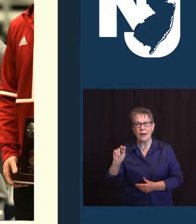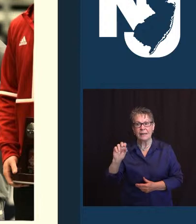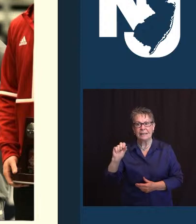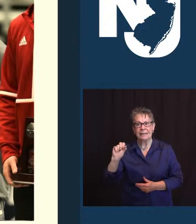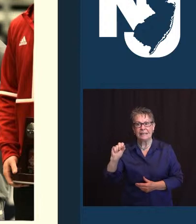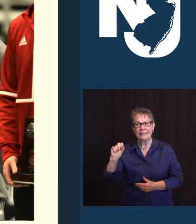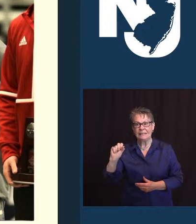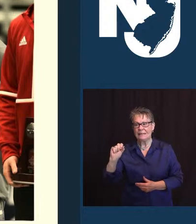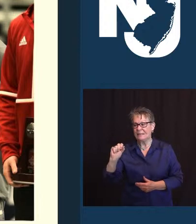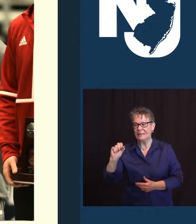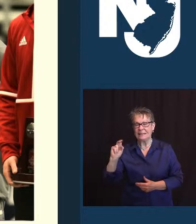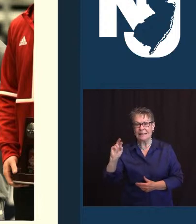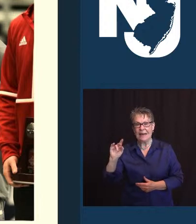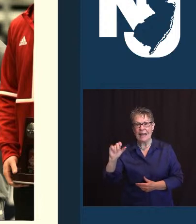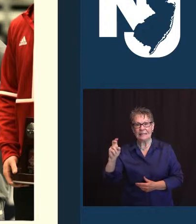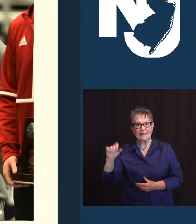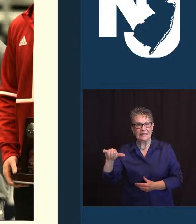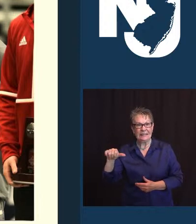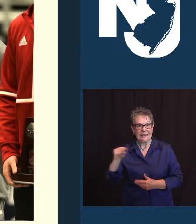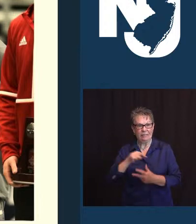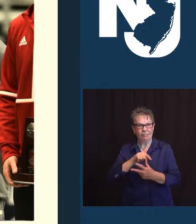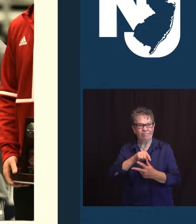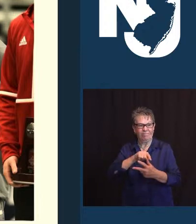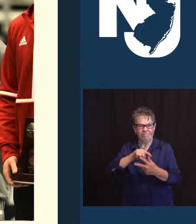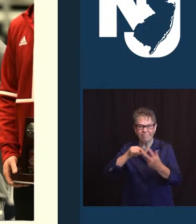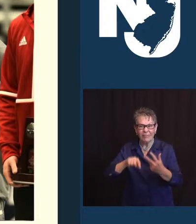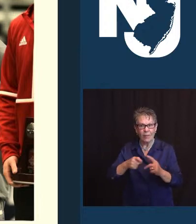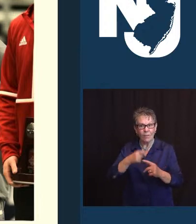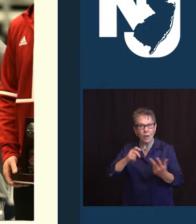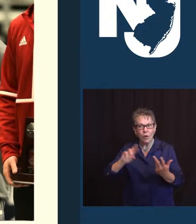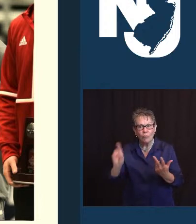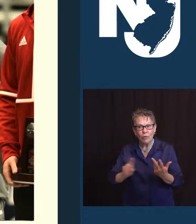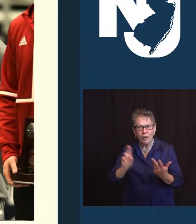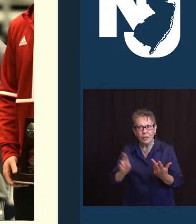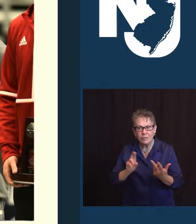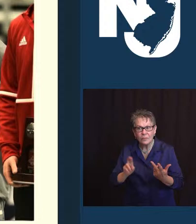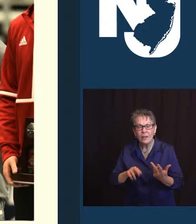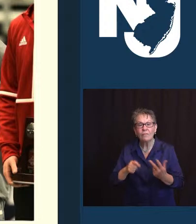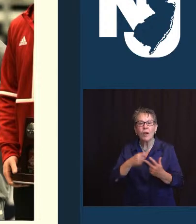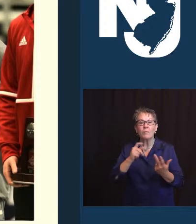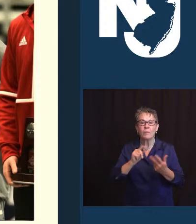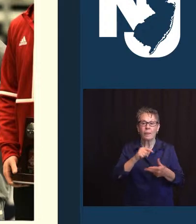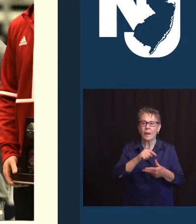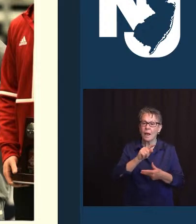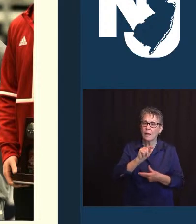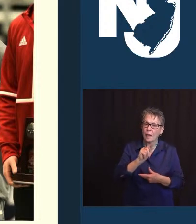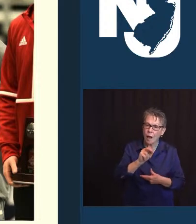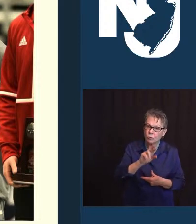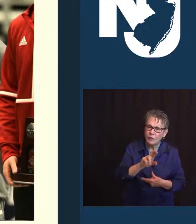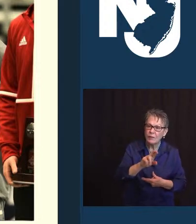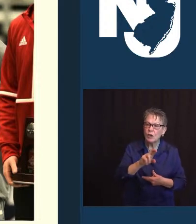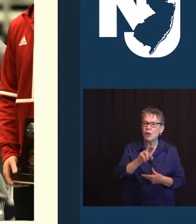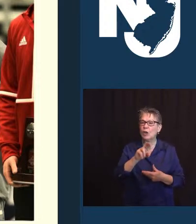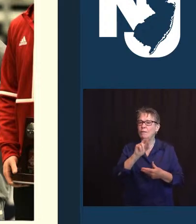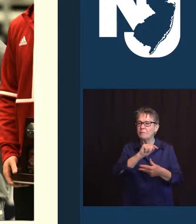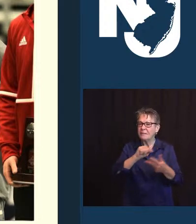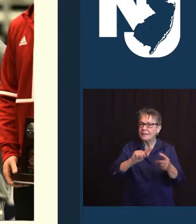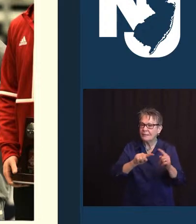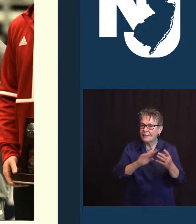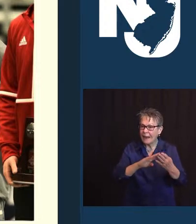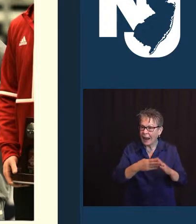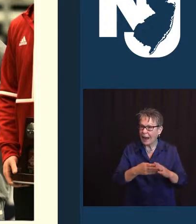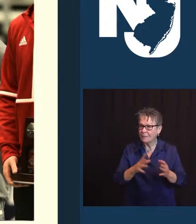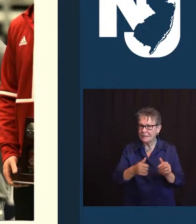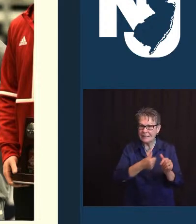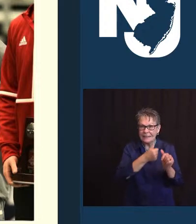Messrs. Rivera and Poznansky from Toms River and Colonia, respectively, each made it to their national semifinal matches.